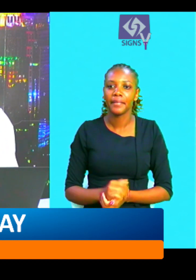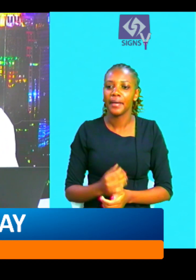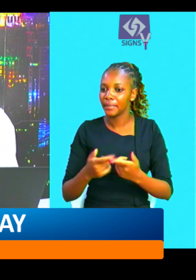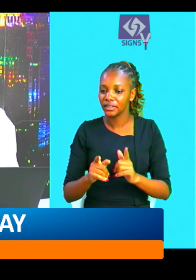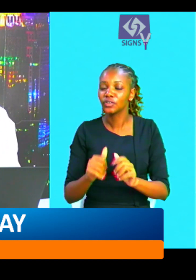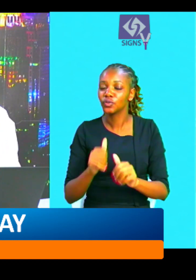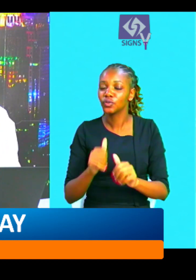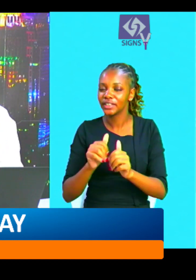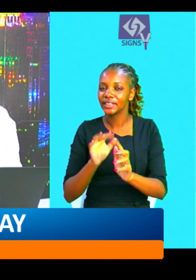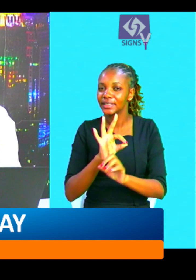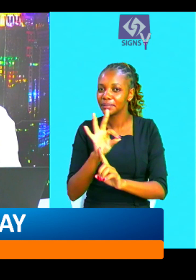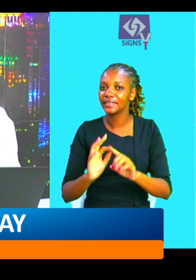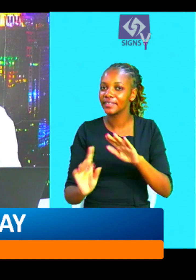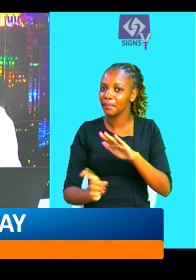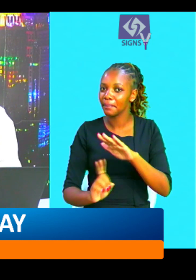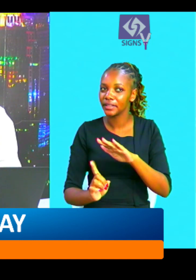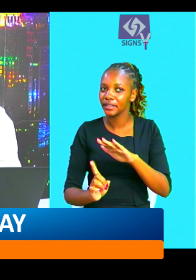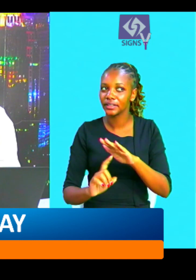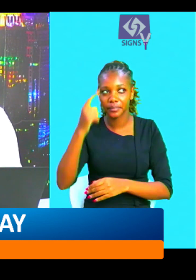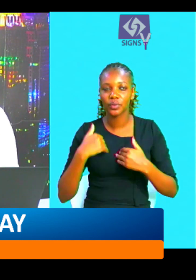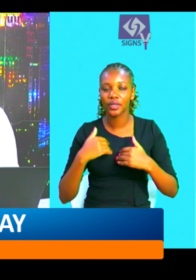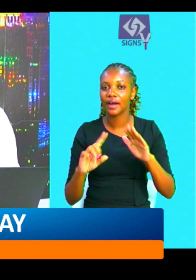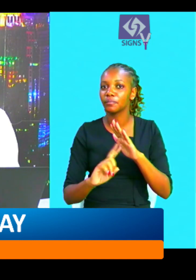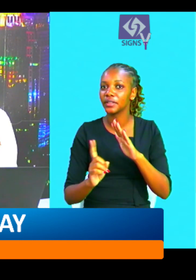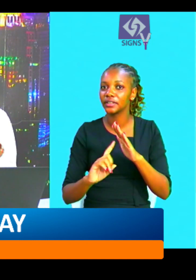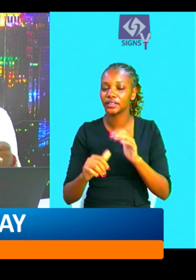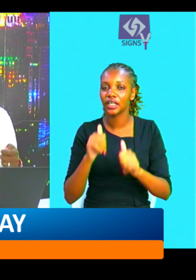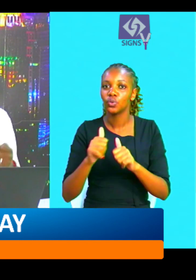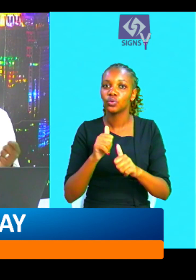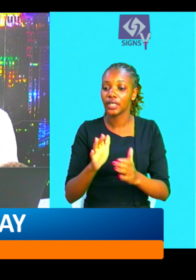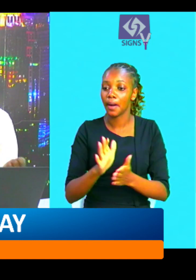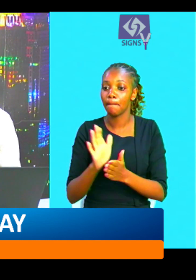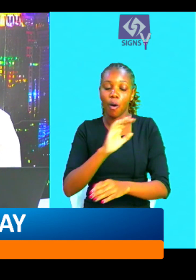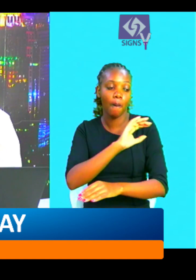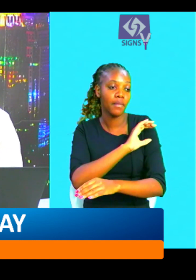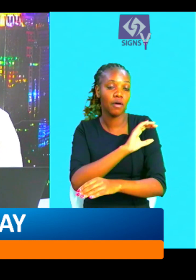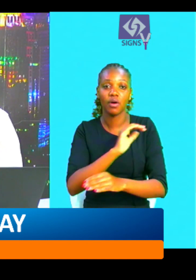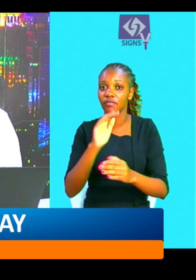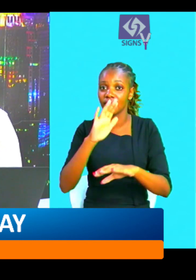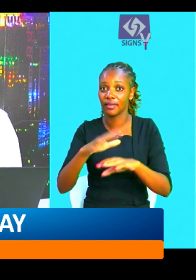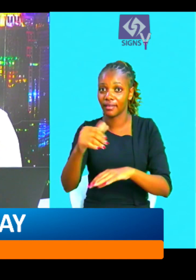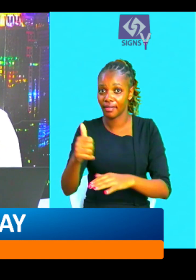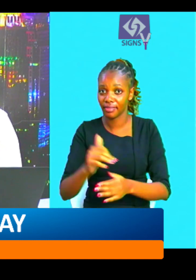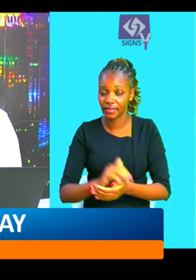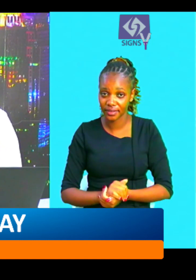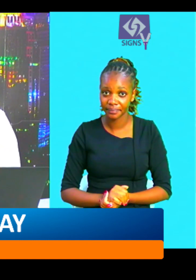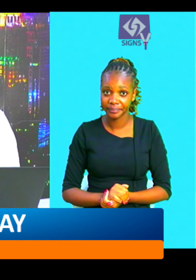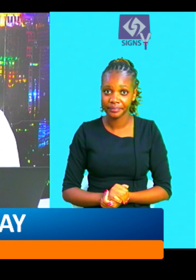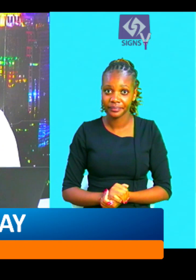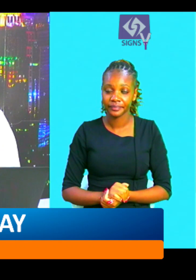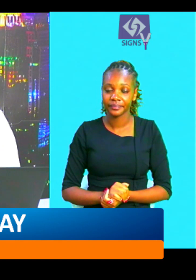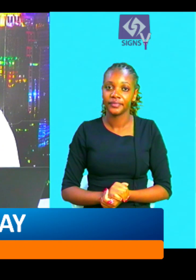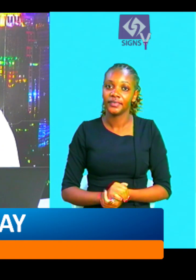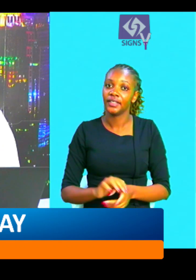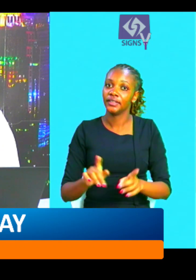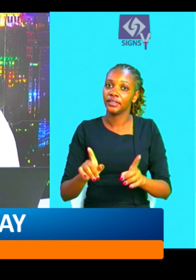Cabinet Secretary positions. That is a creme de la creme of governance. Yes.